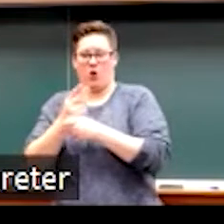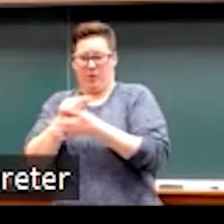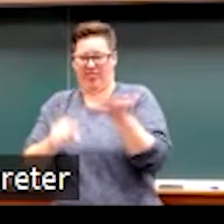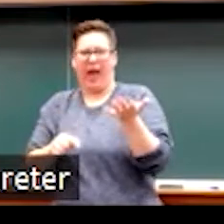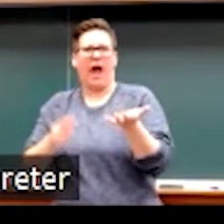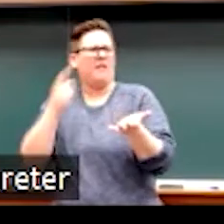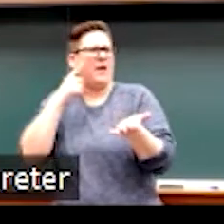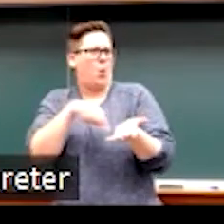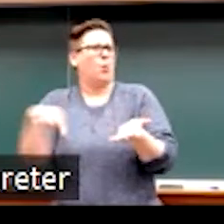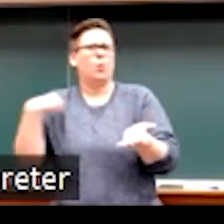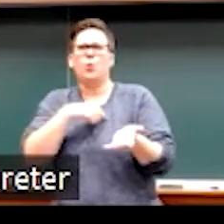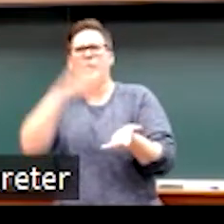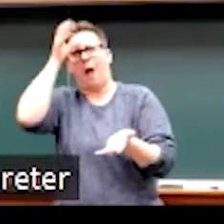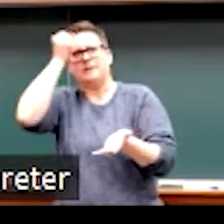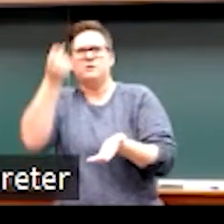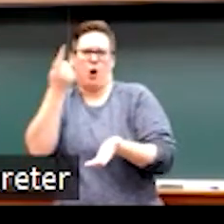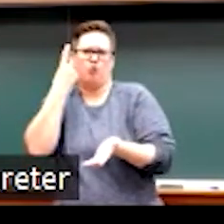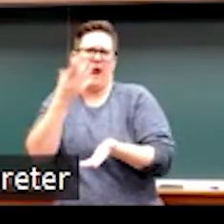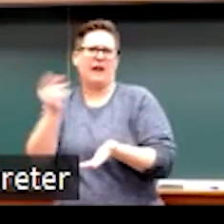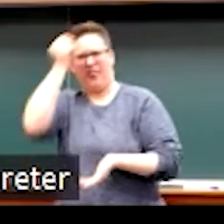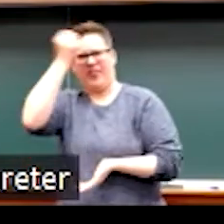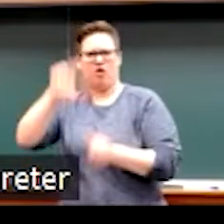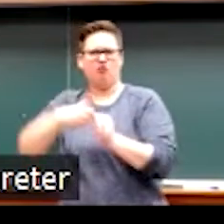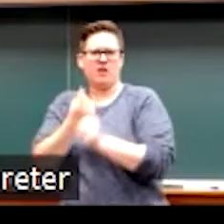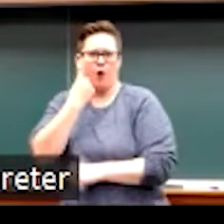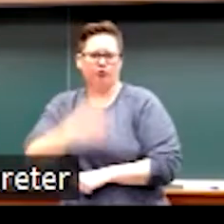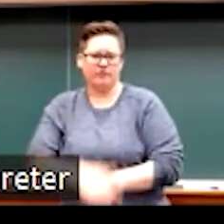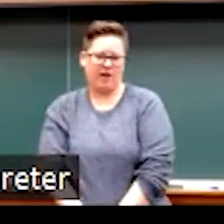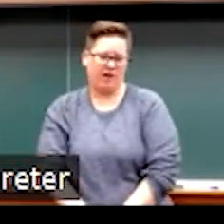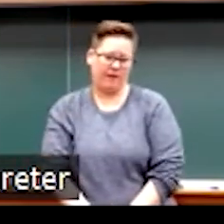think makes a lot of sense from a theoretical standpoint.